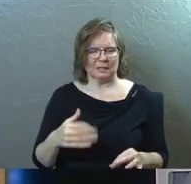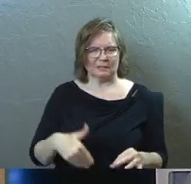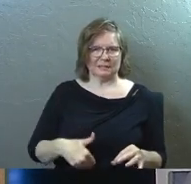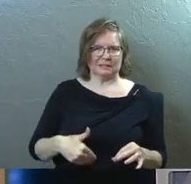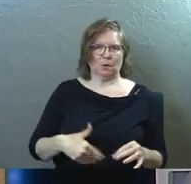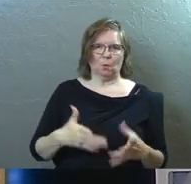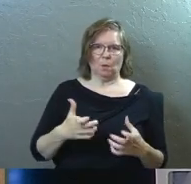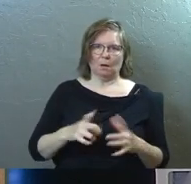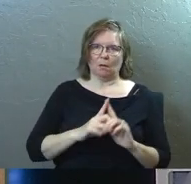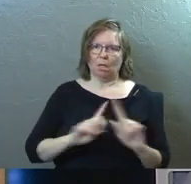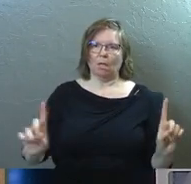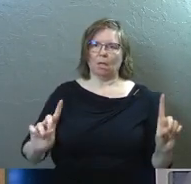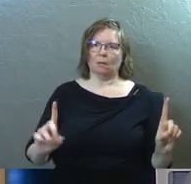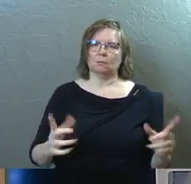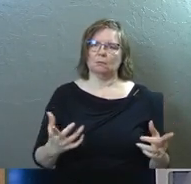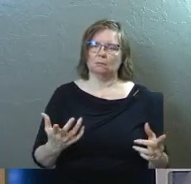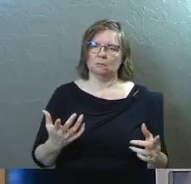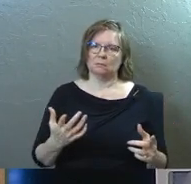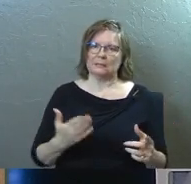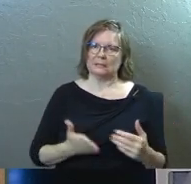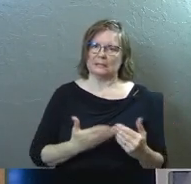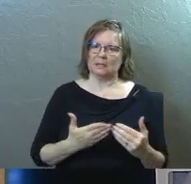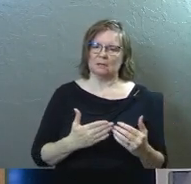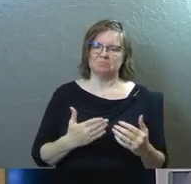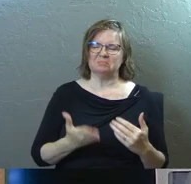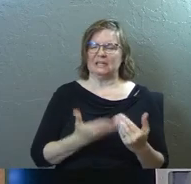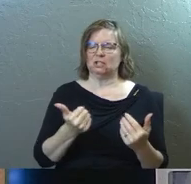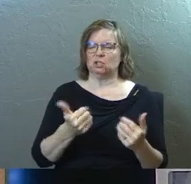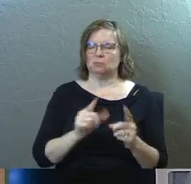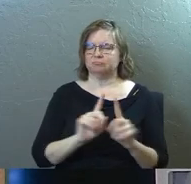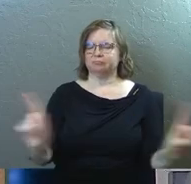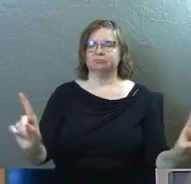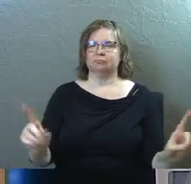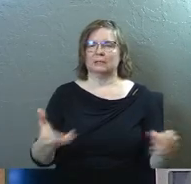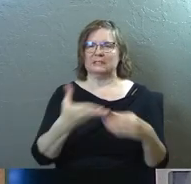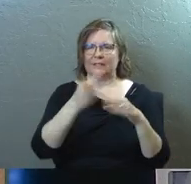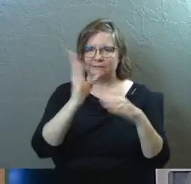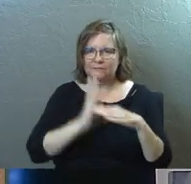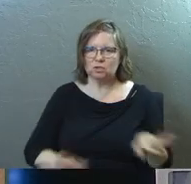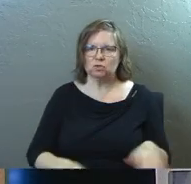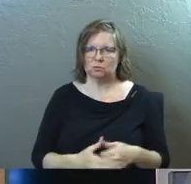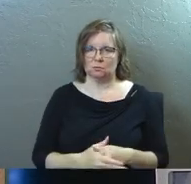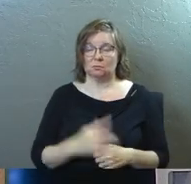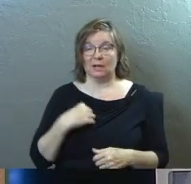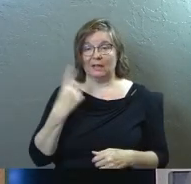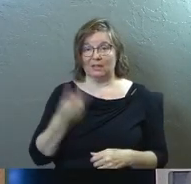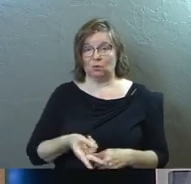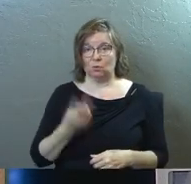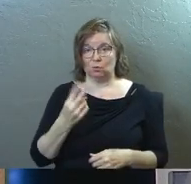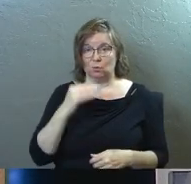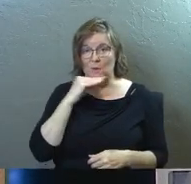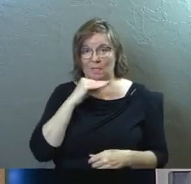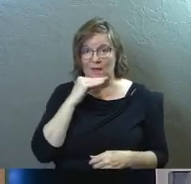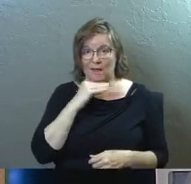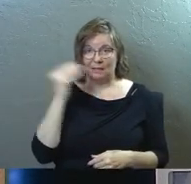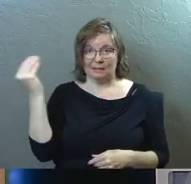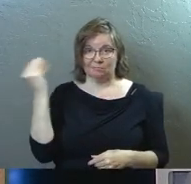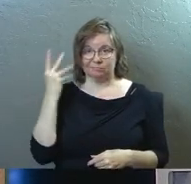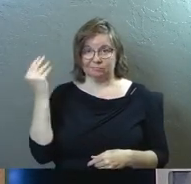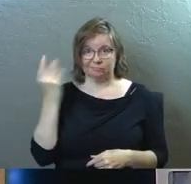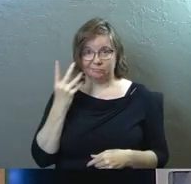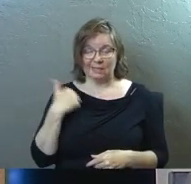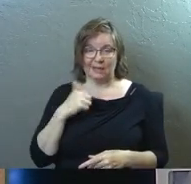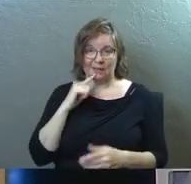unity, why is it so easy for us to lean into separation and division? I think there's a few lies that float around in our minds